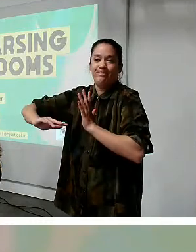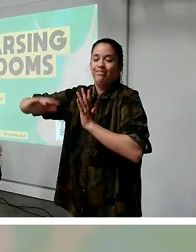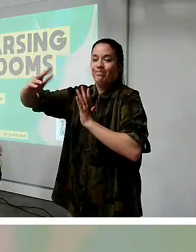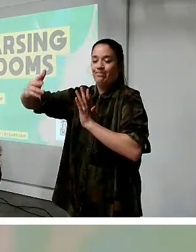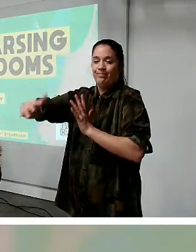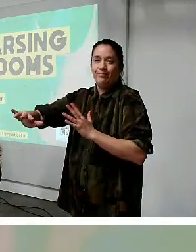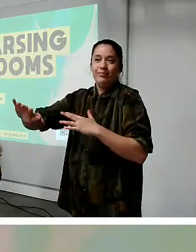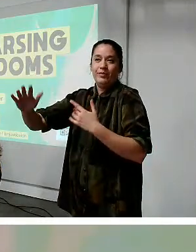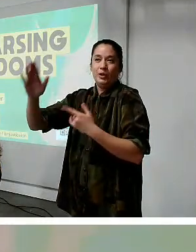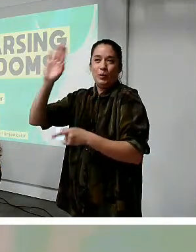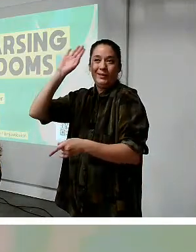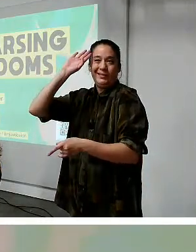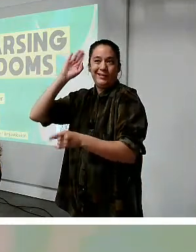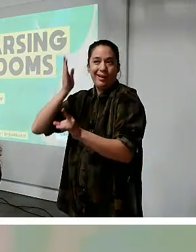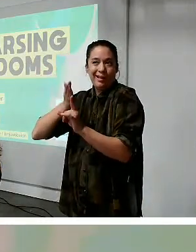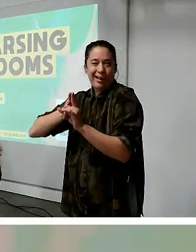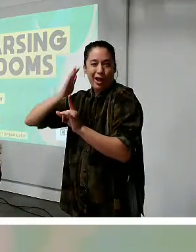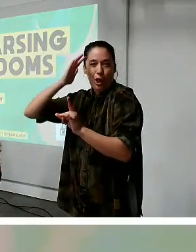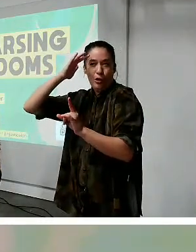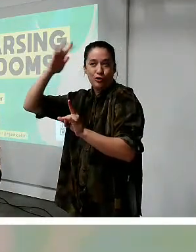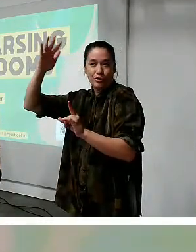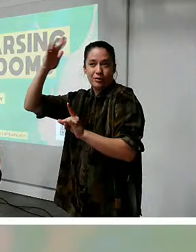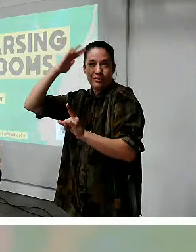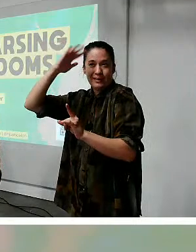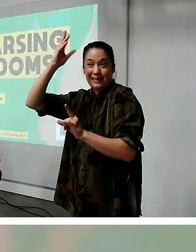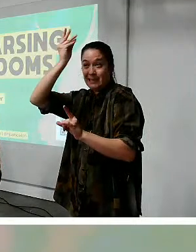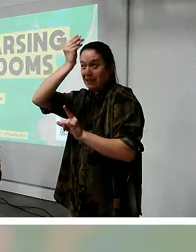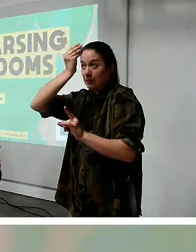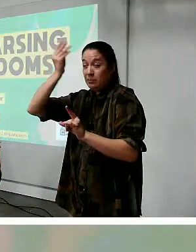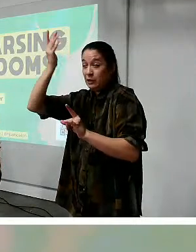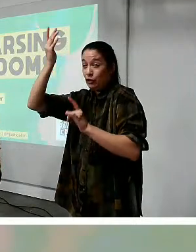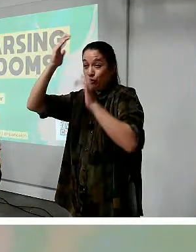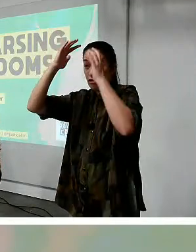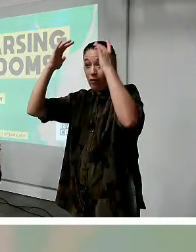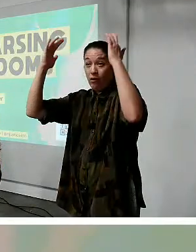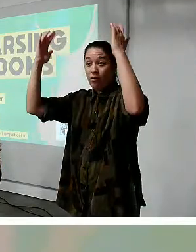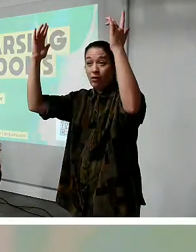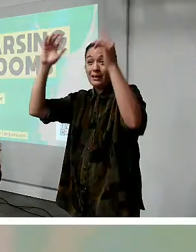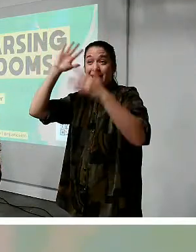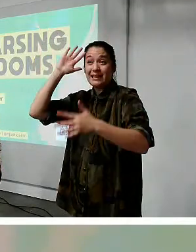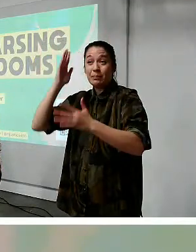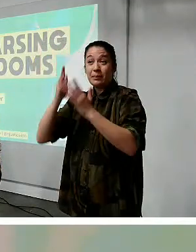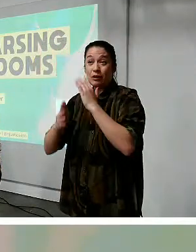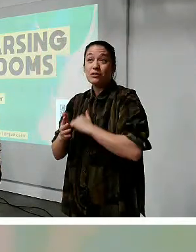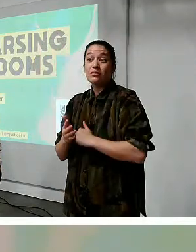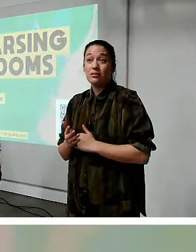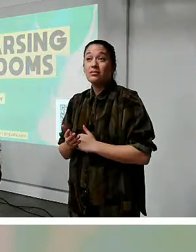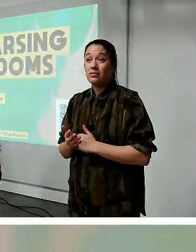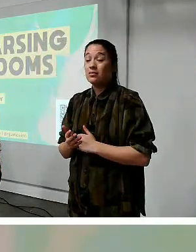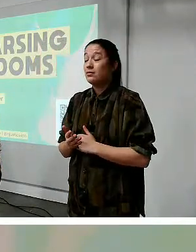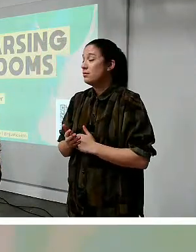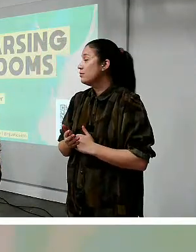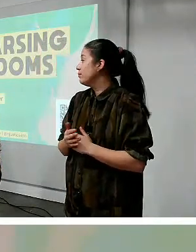psychological, spiritual experience of this process or these processes.